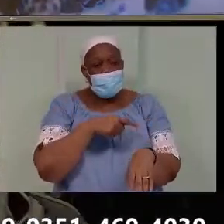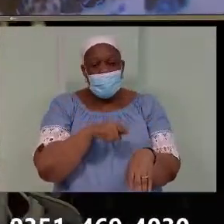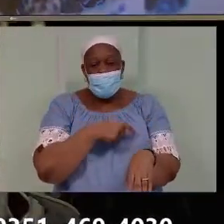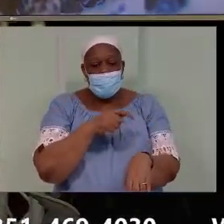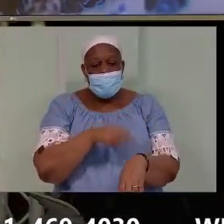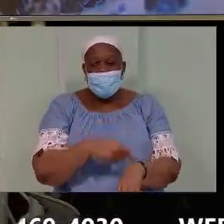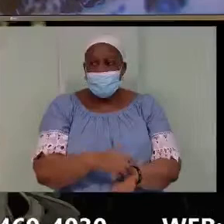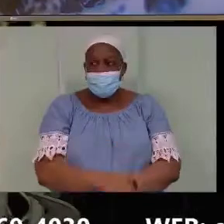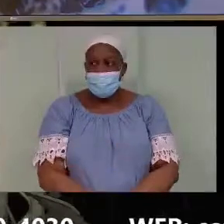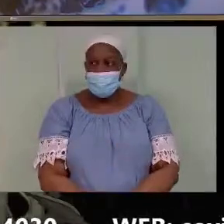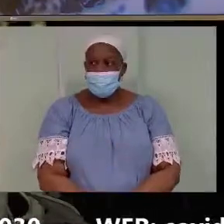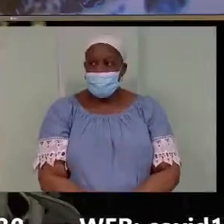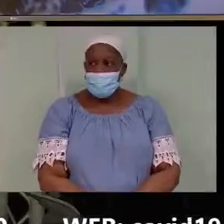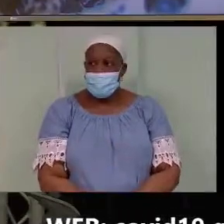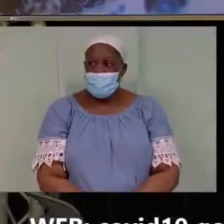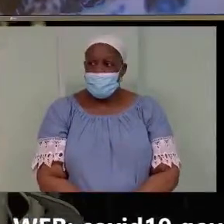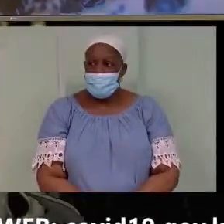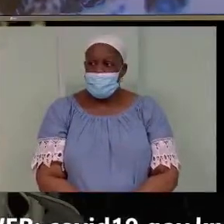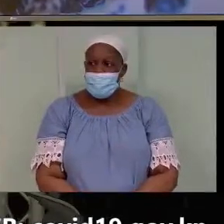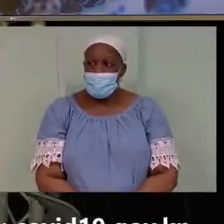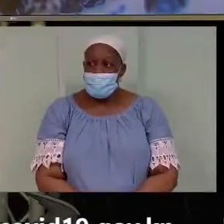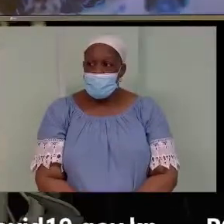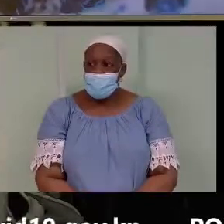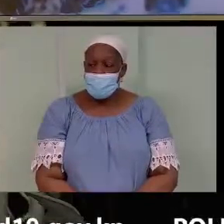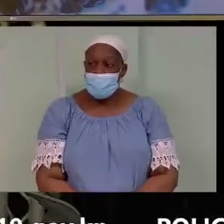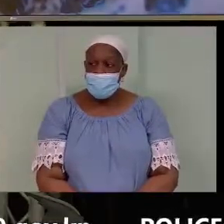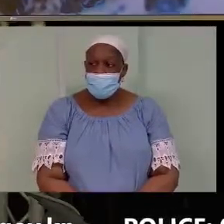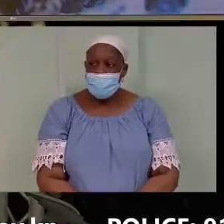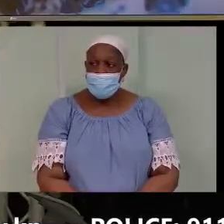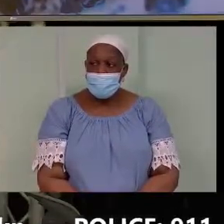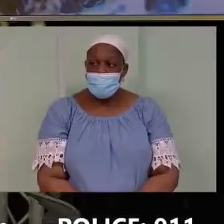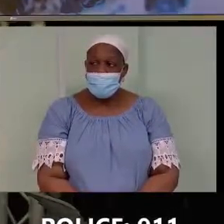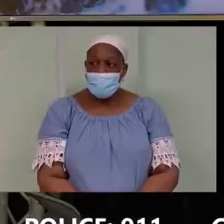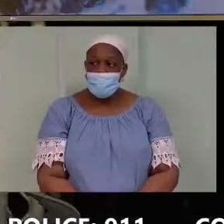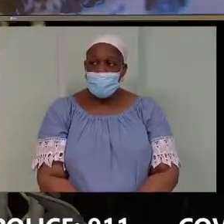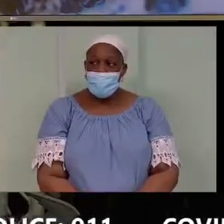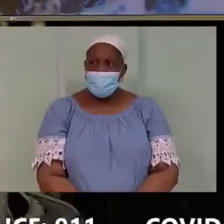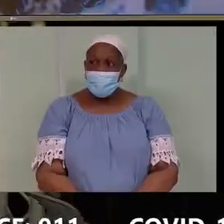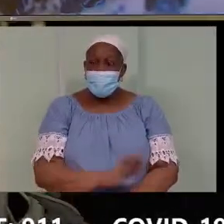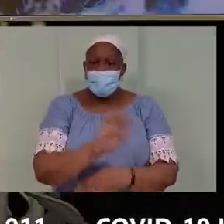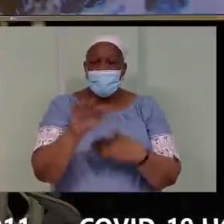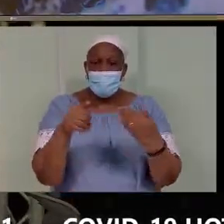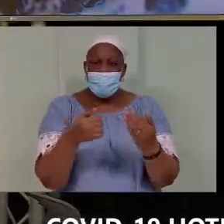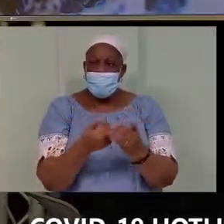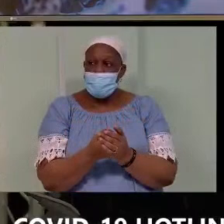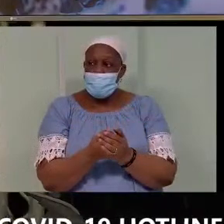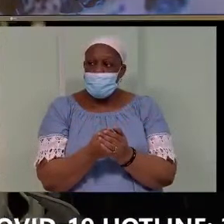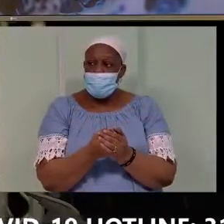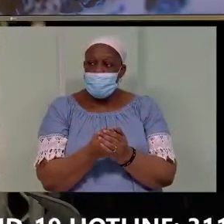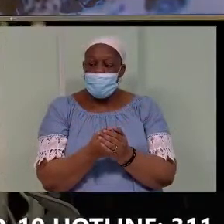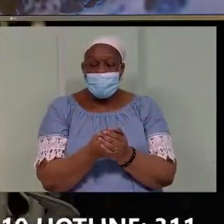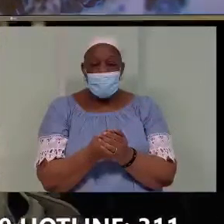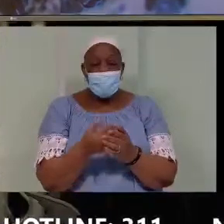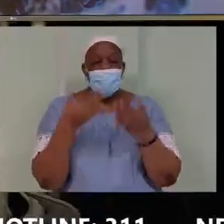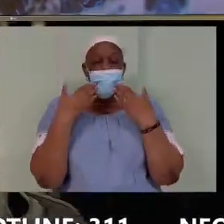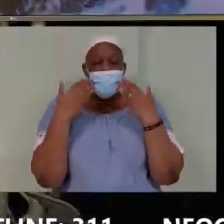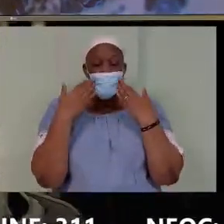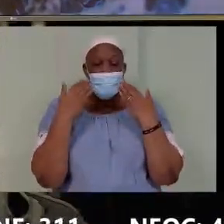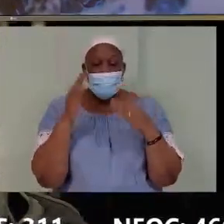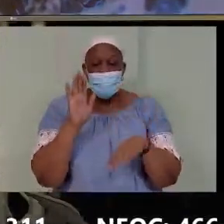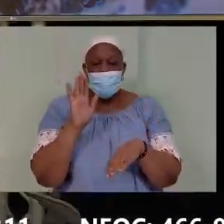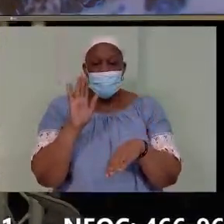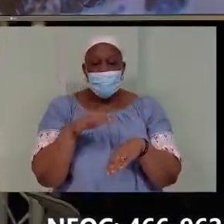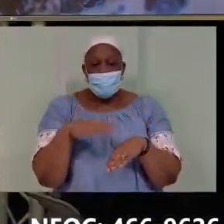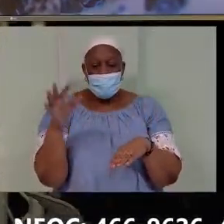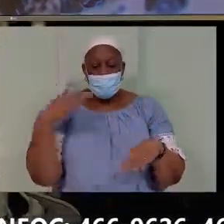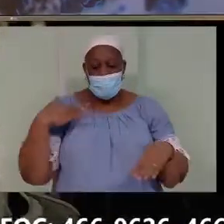All of the masks that are advocated for use in the general public are basically fabric-based masks that one should